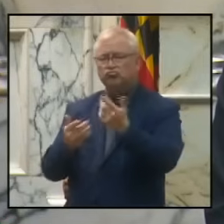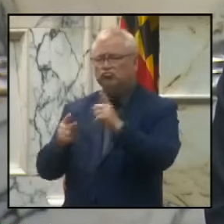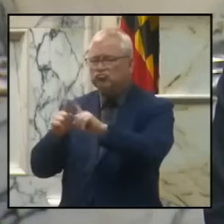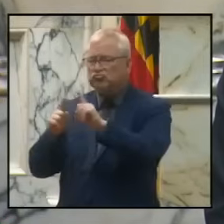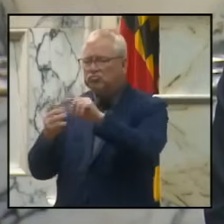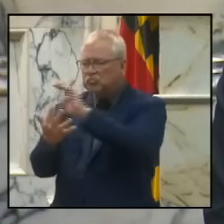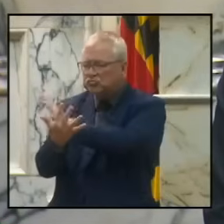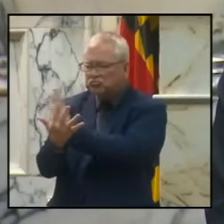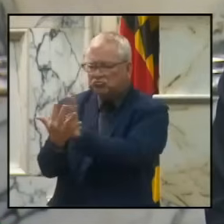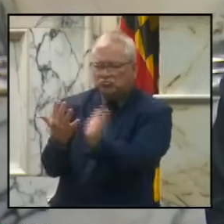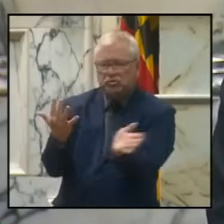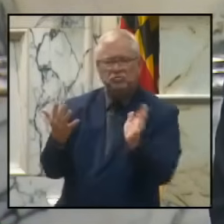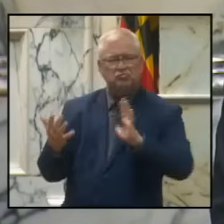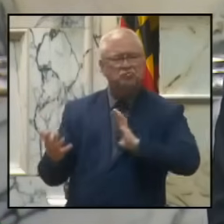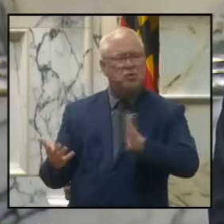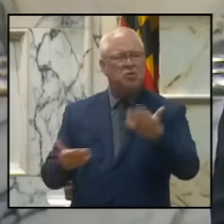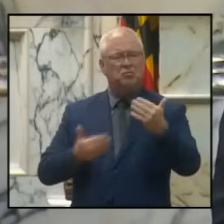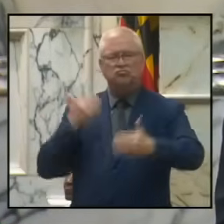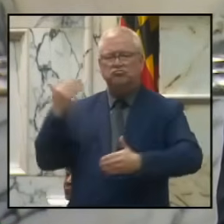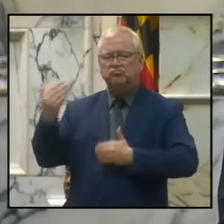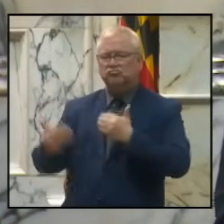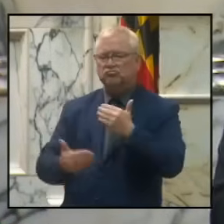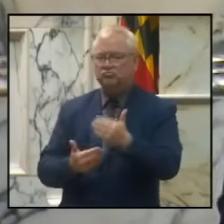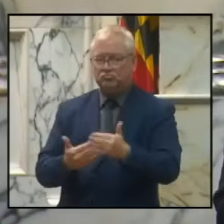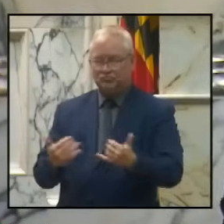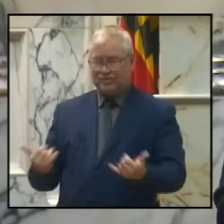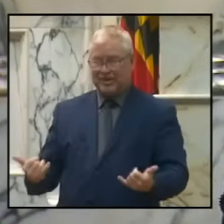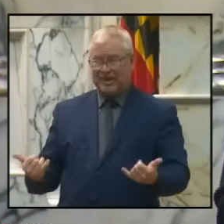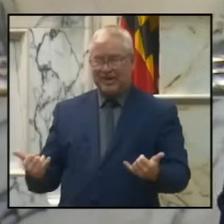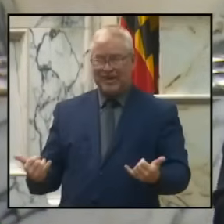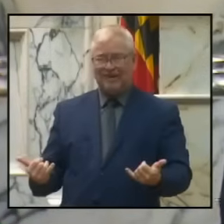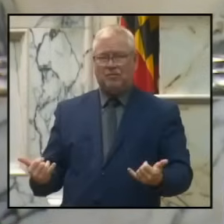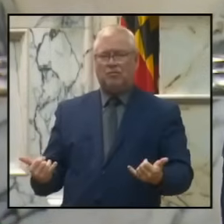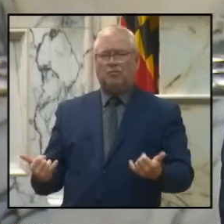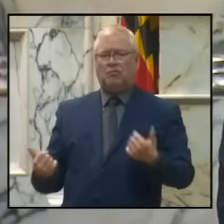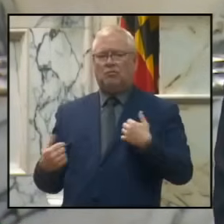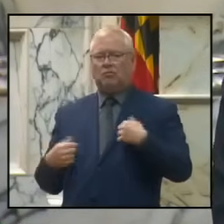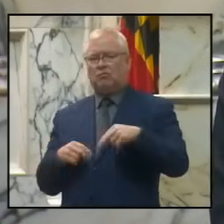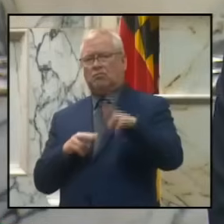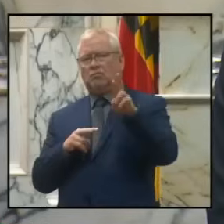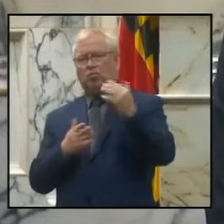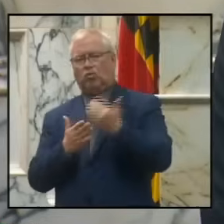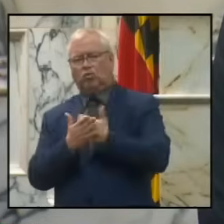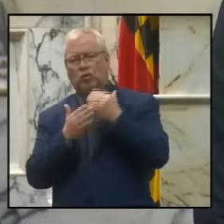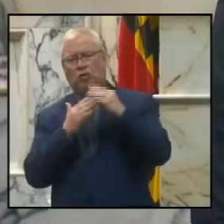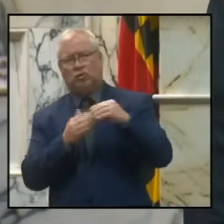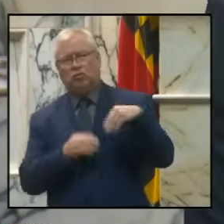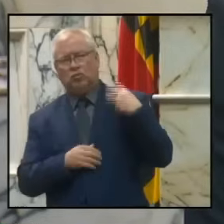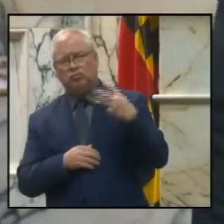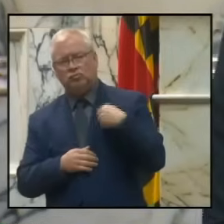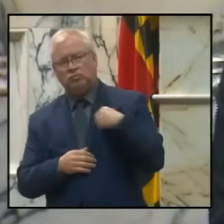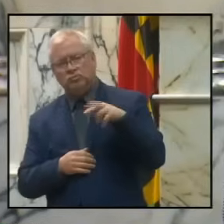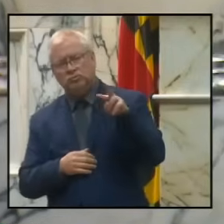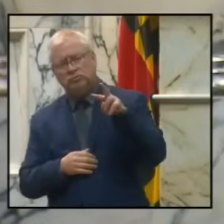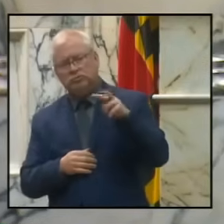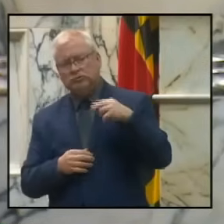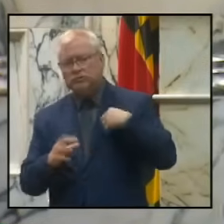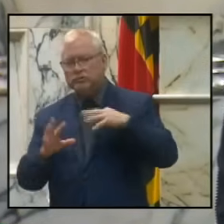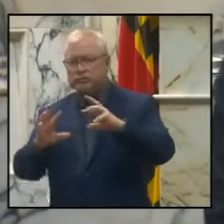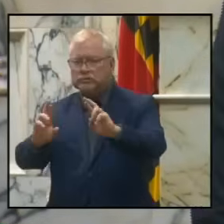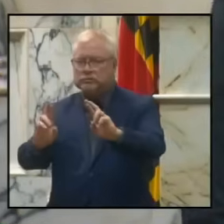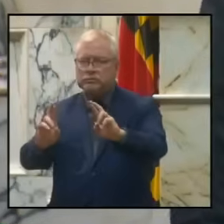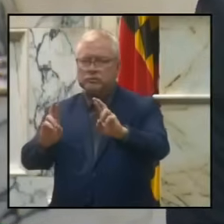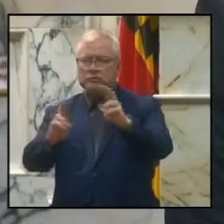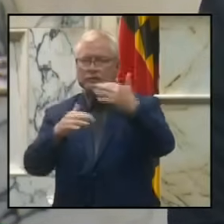So now, I still look at the new leadership in Washington, and I hope that we can work together to